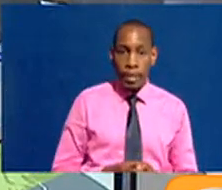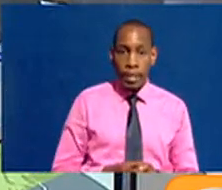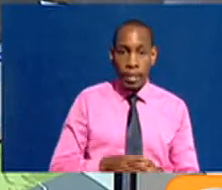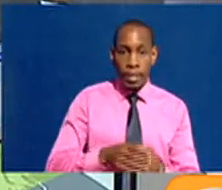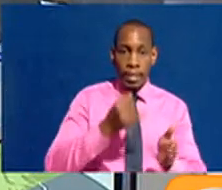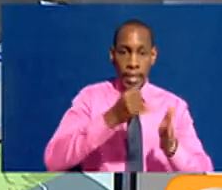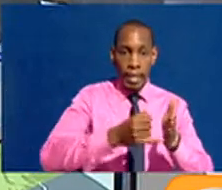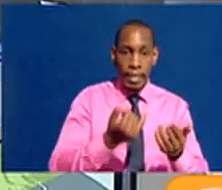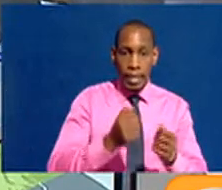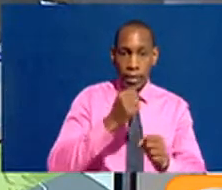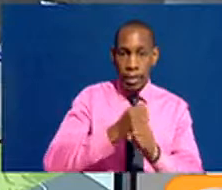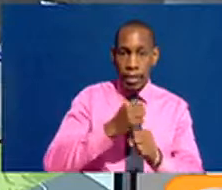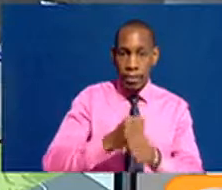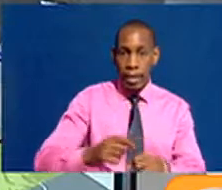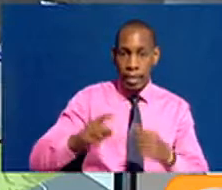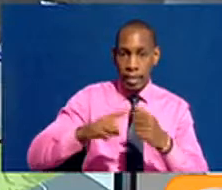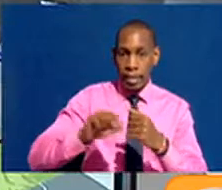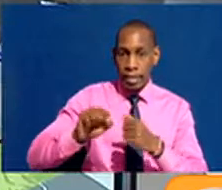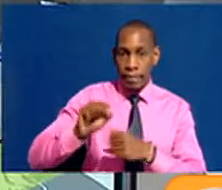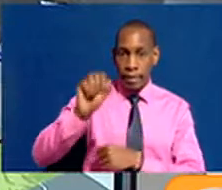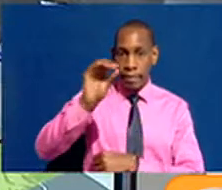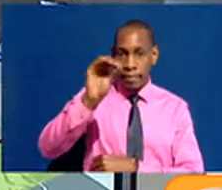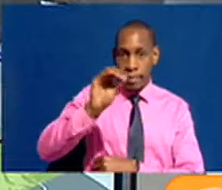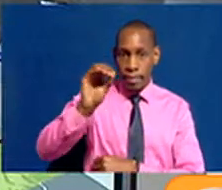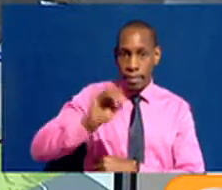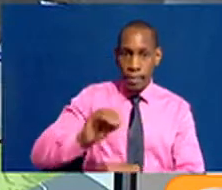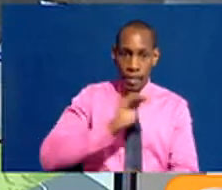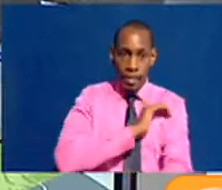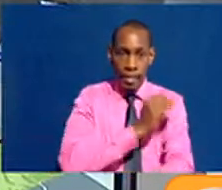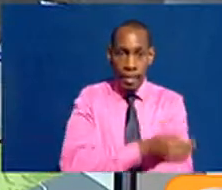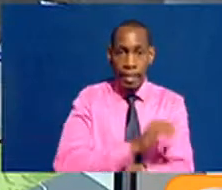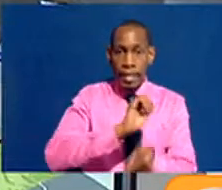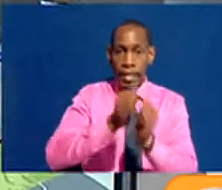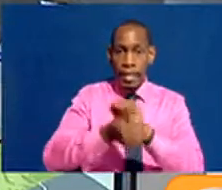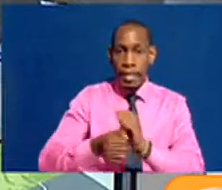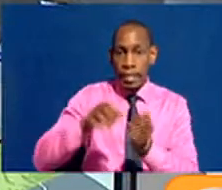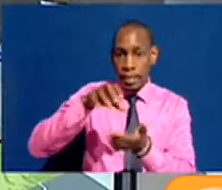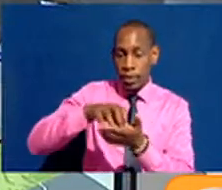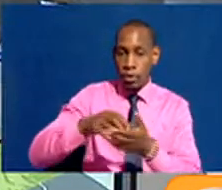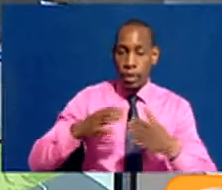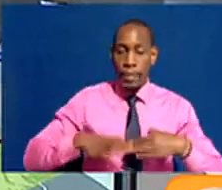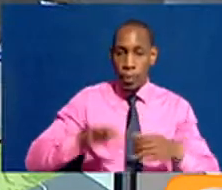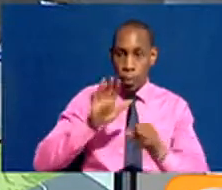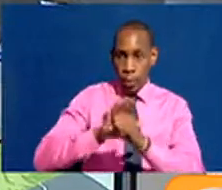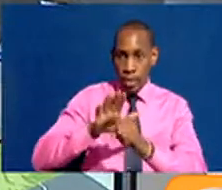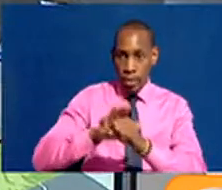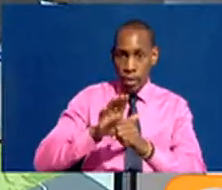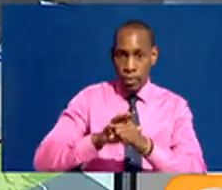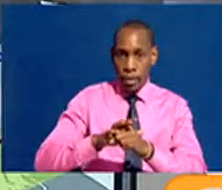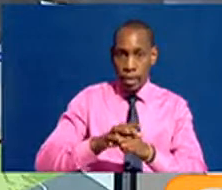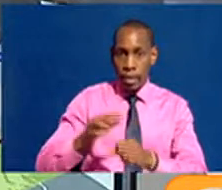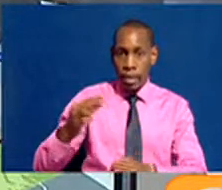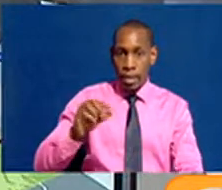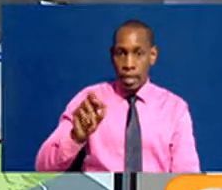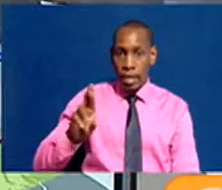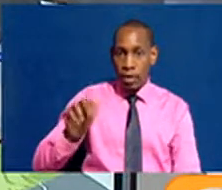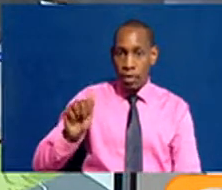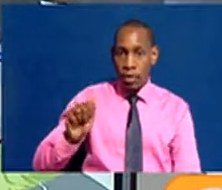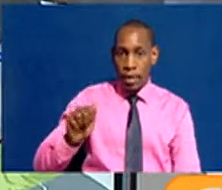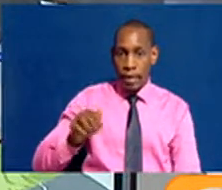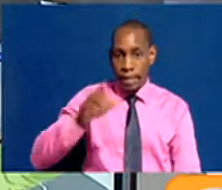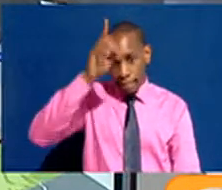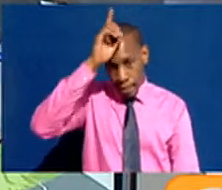is currently operating at 65% capacity is already changing the fortunes of thousands of residents of Gora Village, with